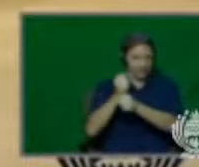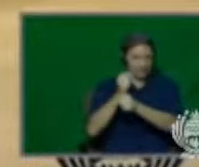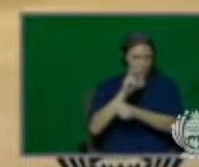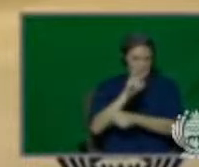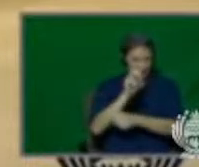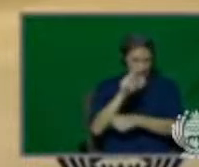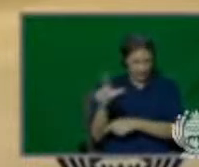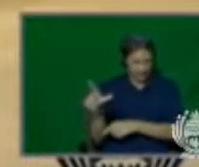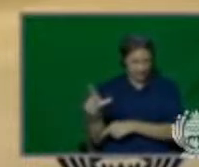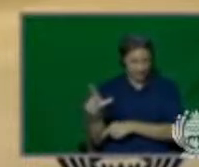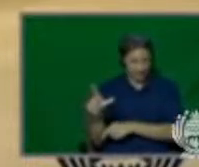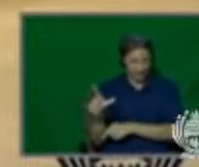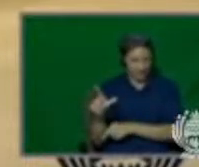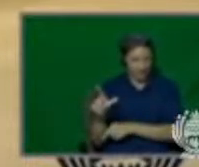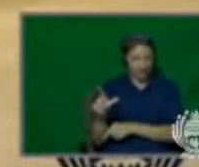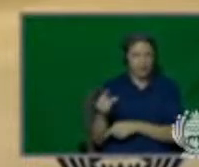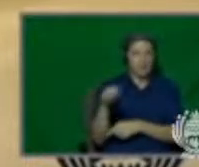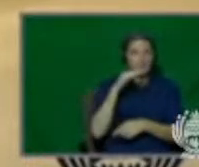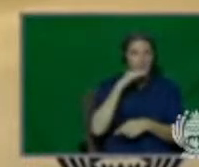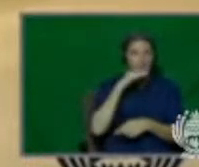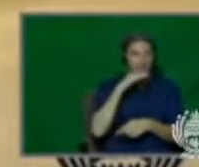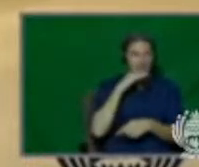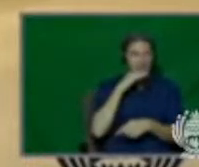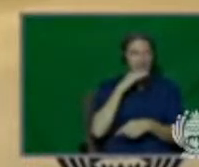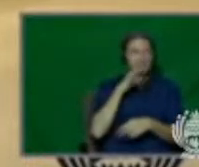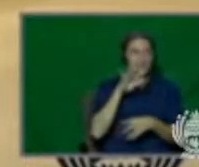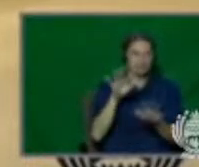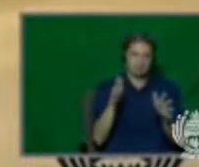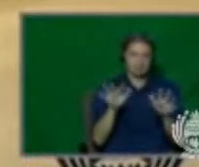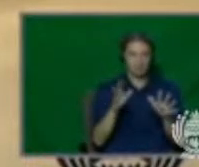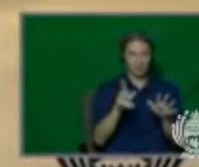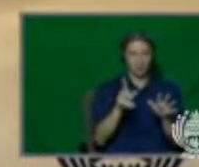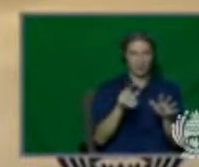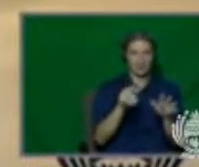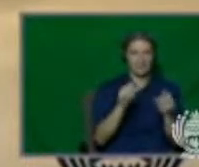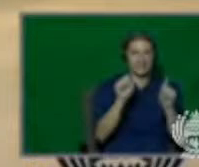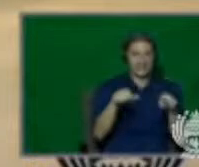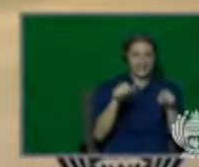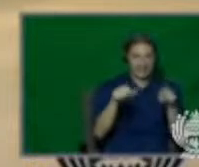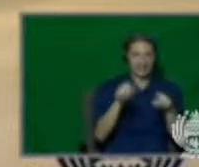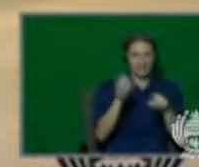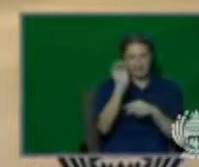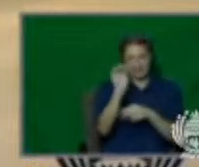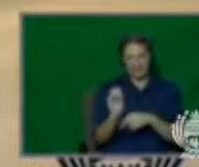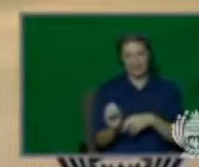This will bring the VAT rate to 16% by 26-27.